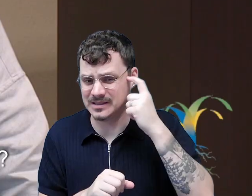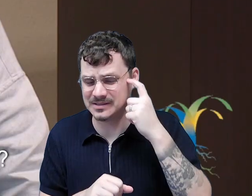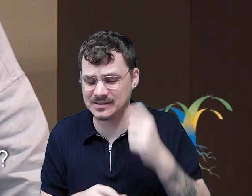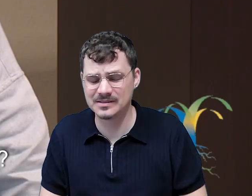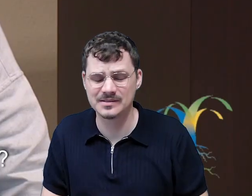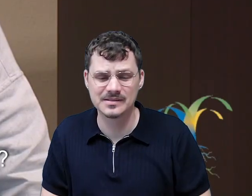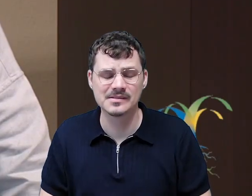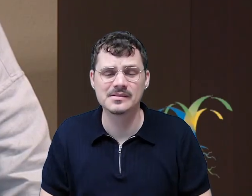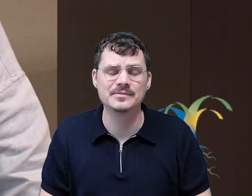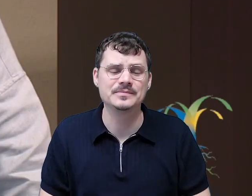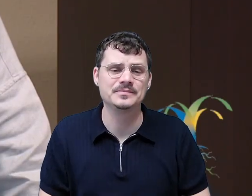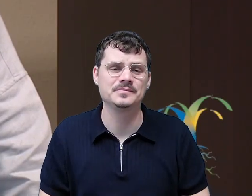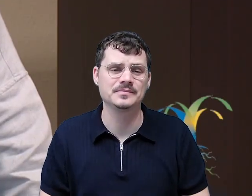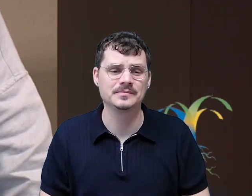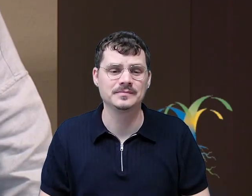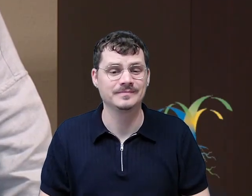doesn't make sense, does it?